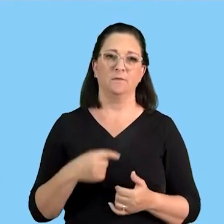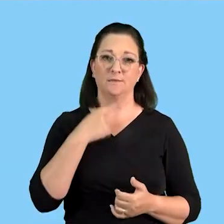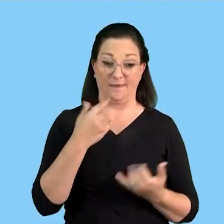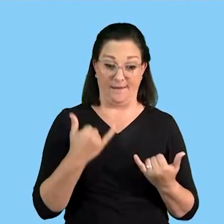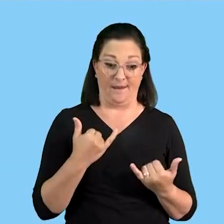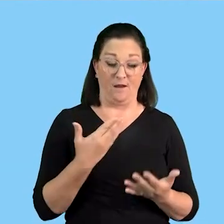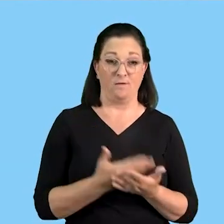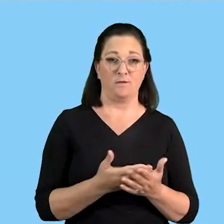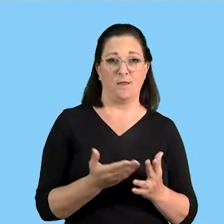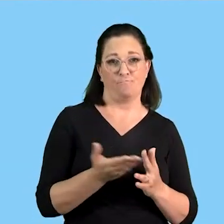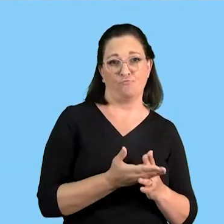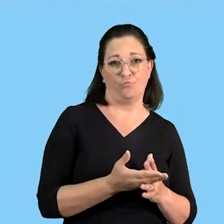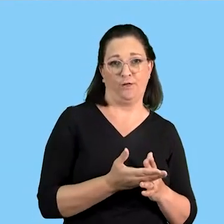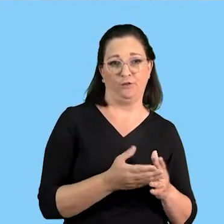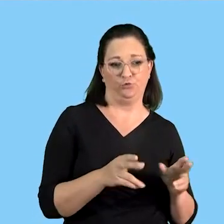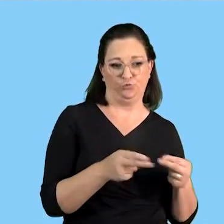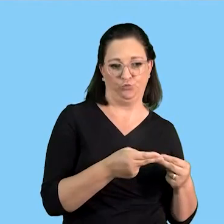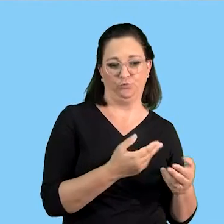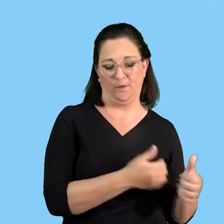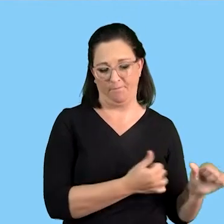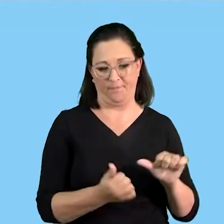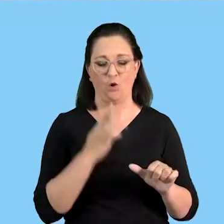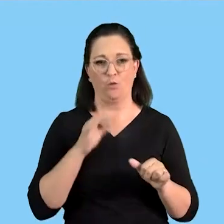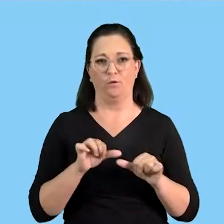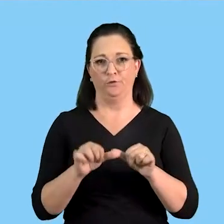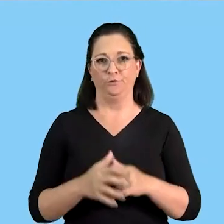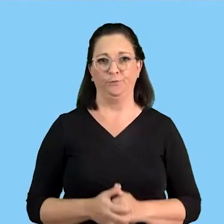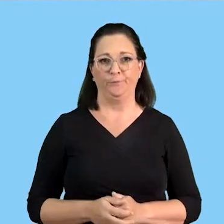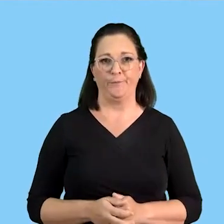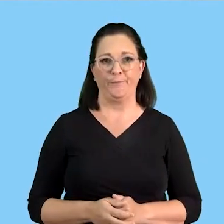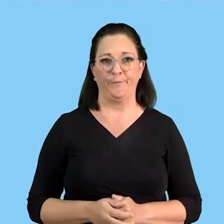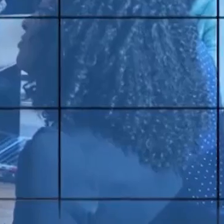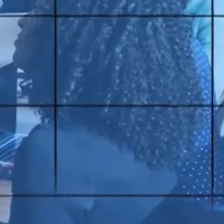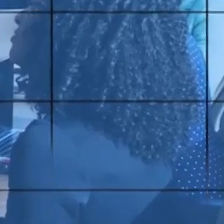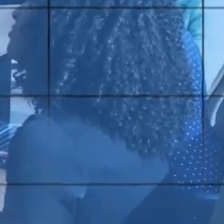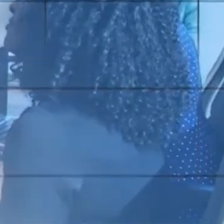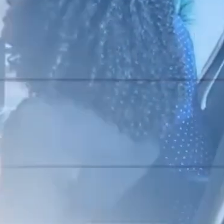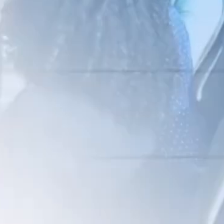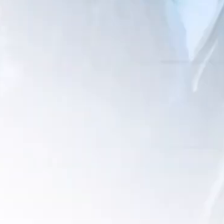in mind. So with that being said, let us take a short break and we will continue with the public company.